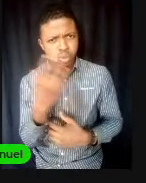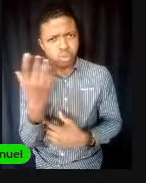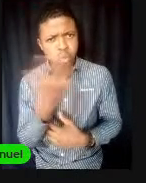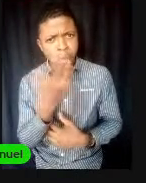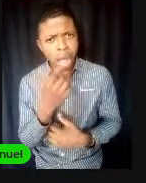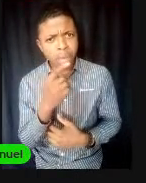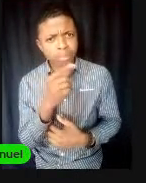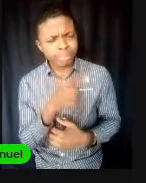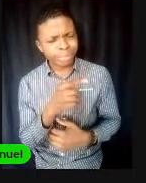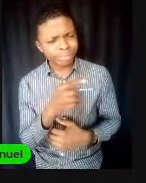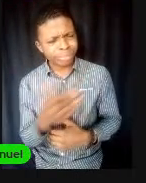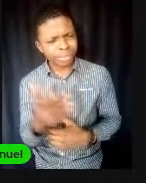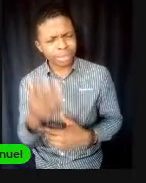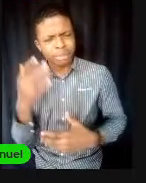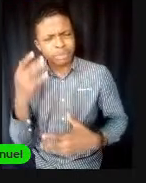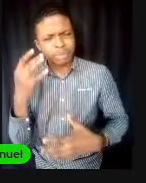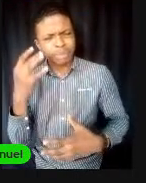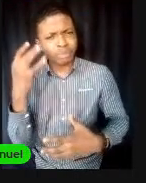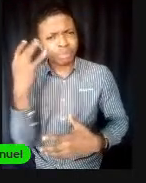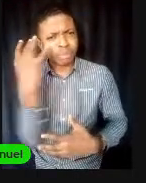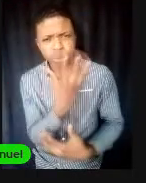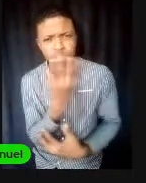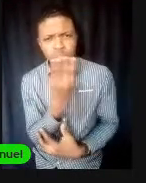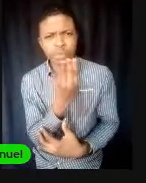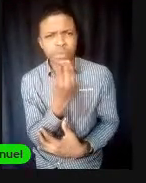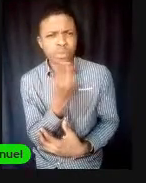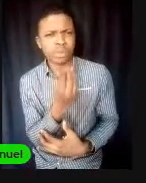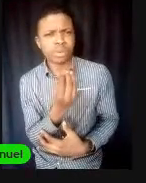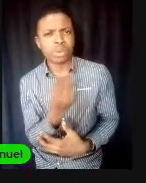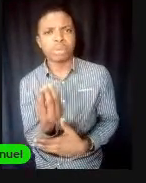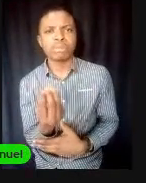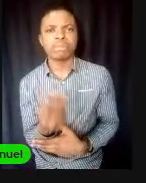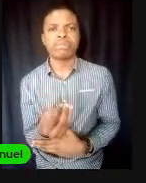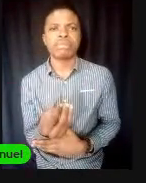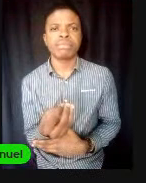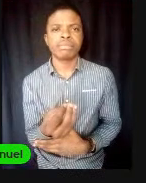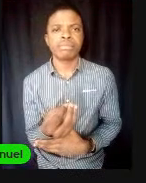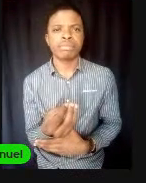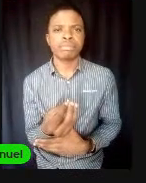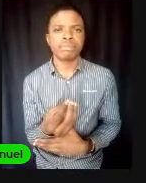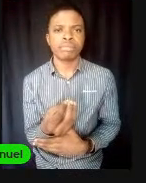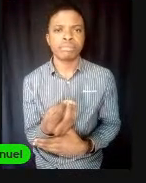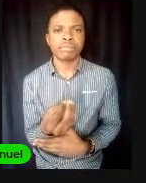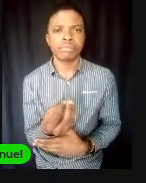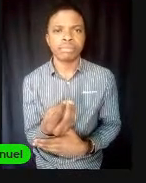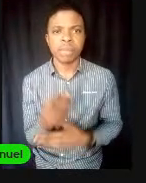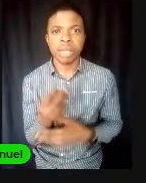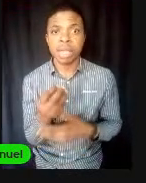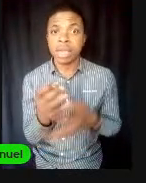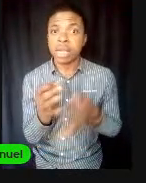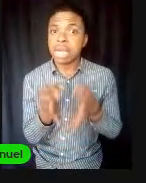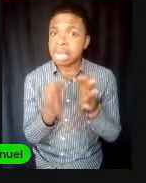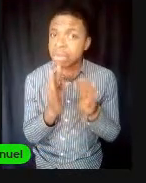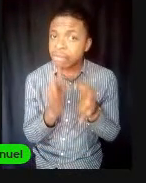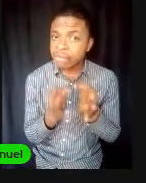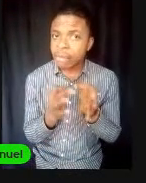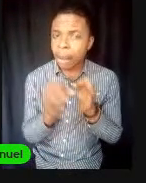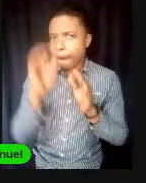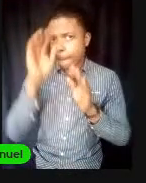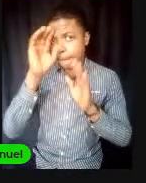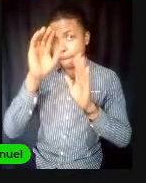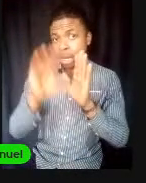is beautiful, and will still understand. But even if it's beautiful and it doesn't pass the message, it leaves the